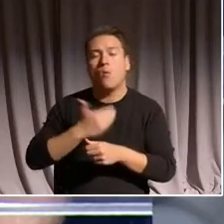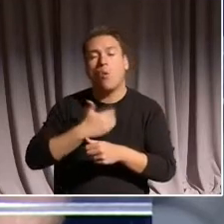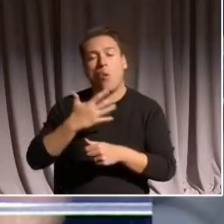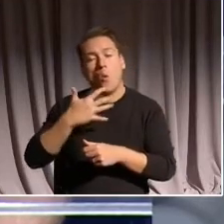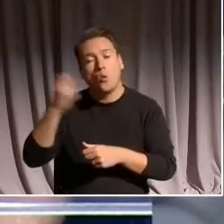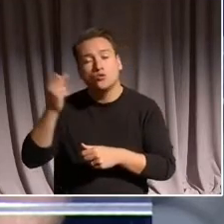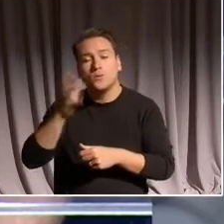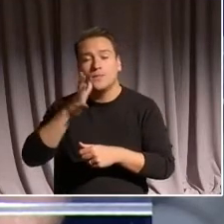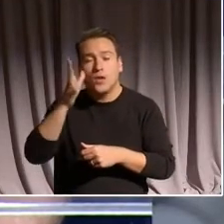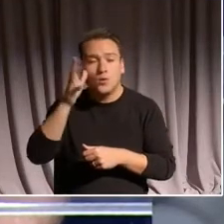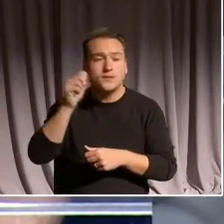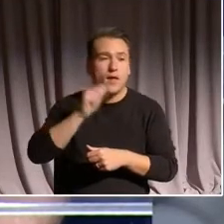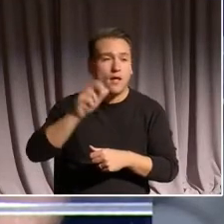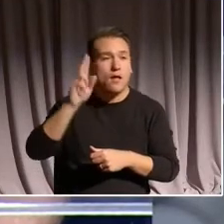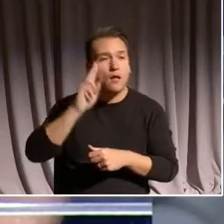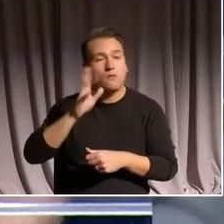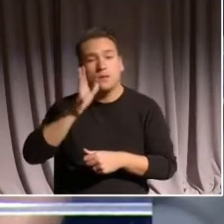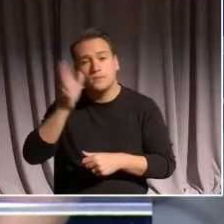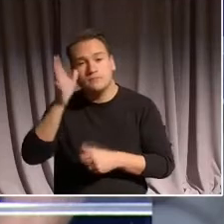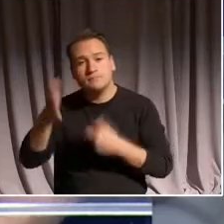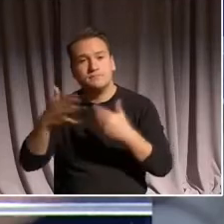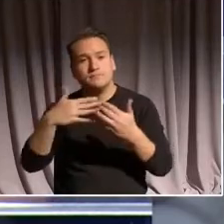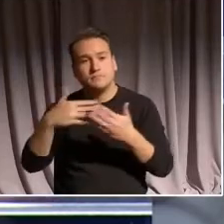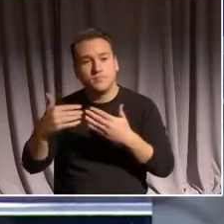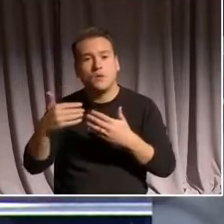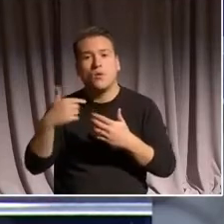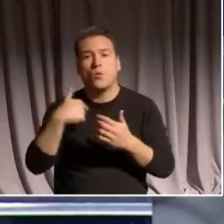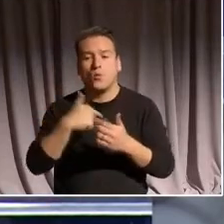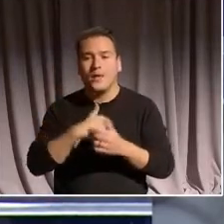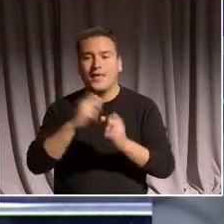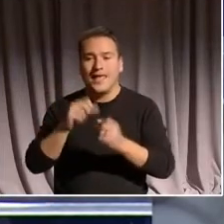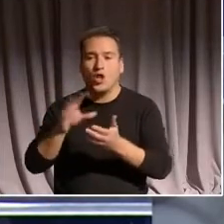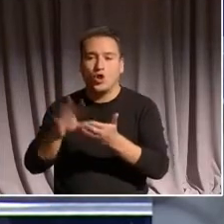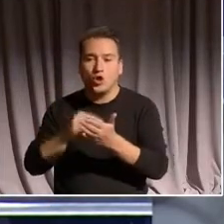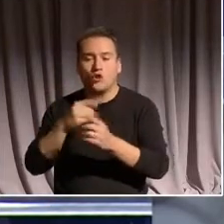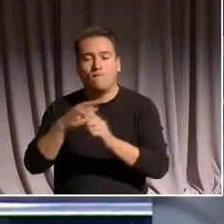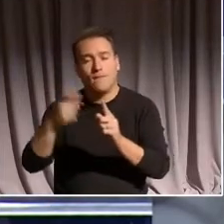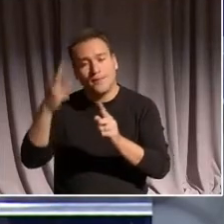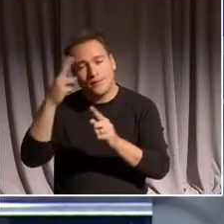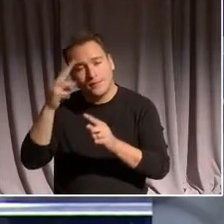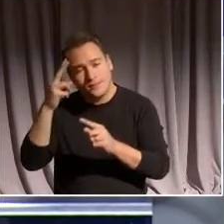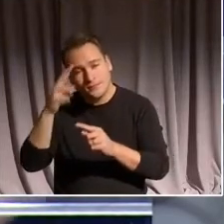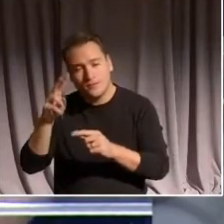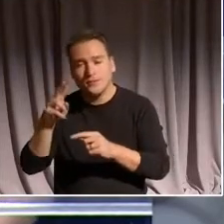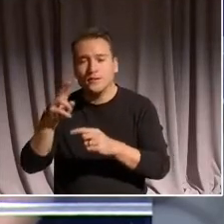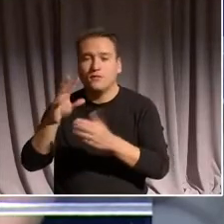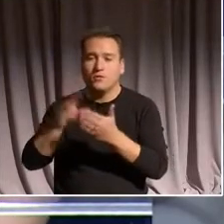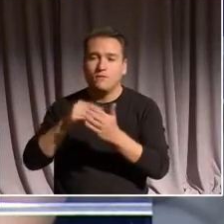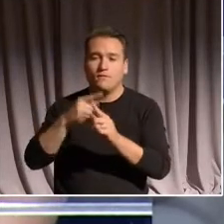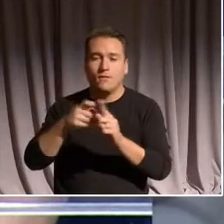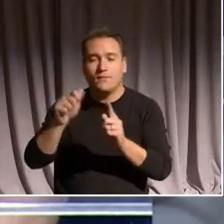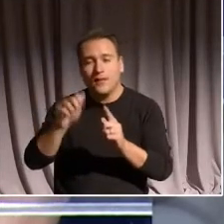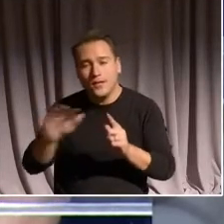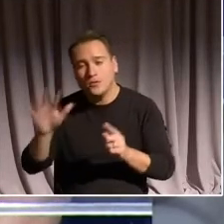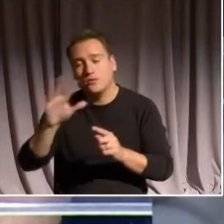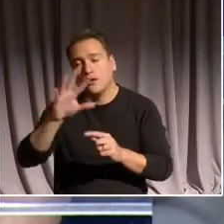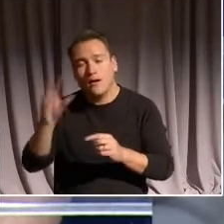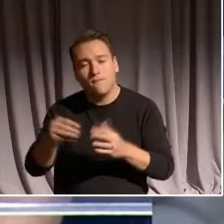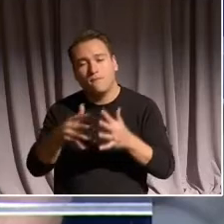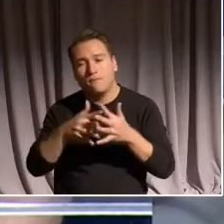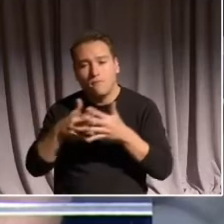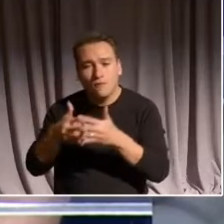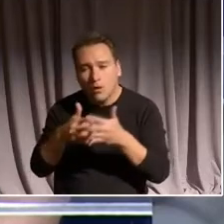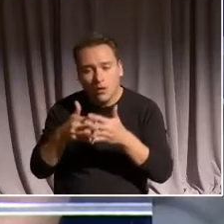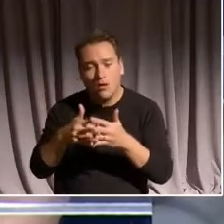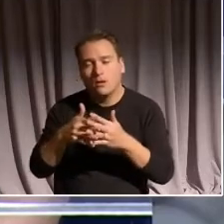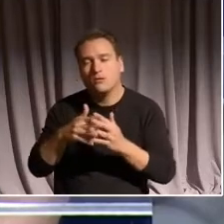our aunts and our uncles from Latino communities, immigrant communities, the Asian American community, and the African American